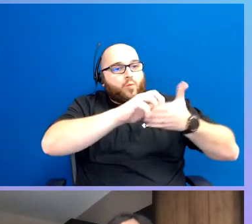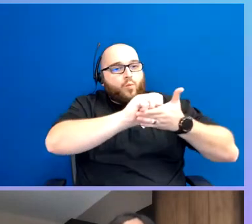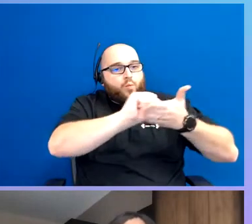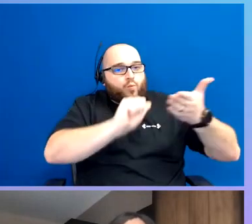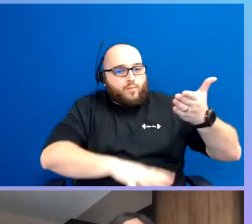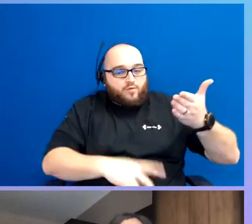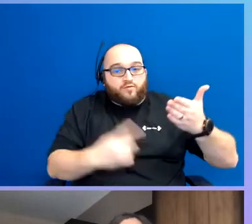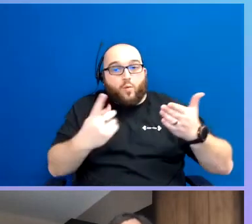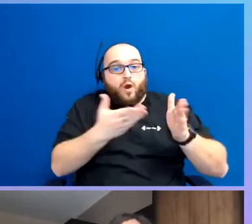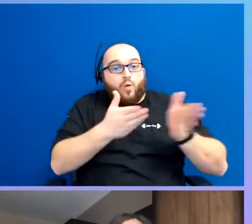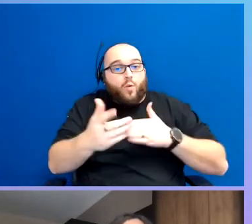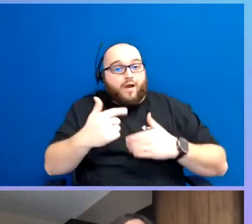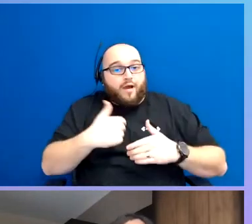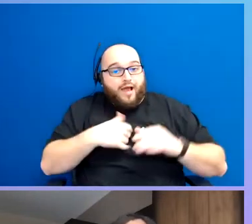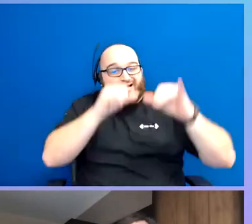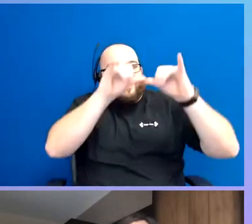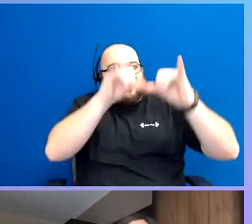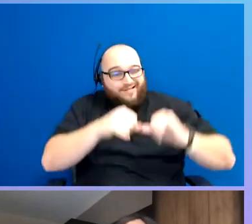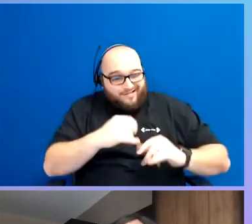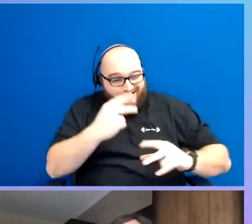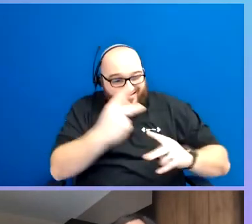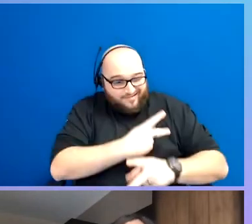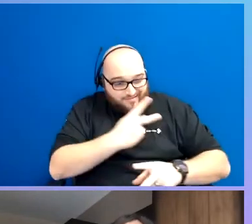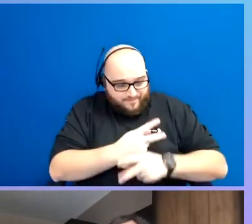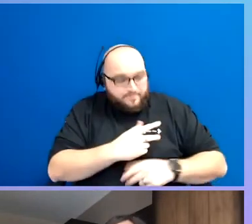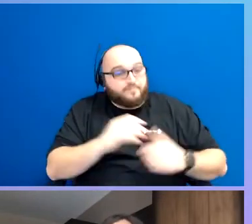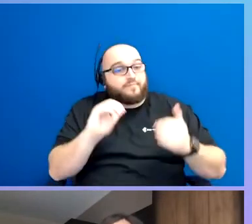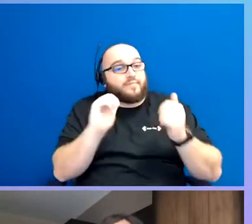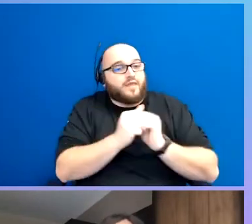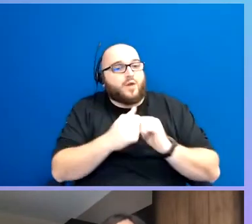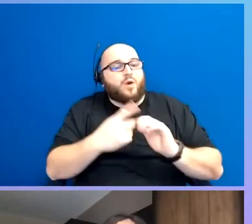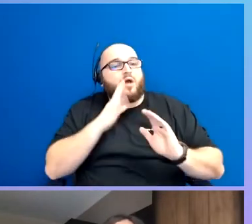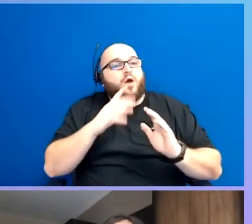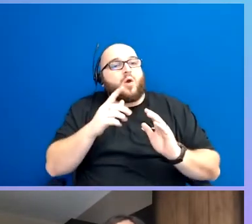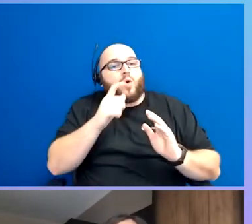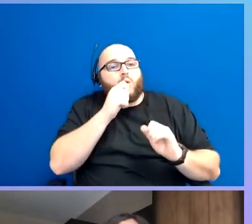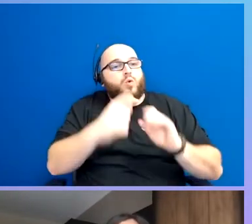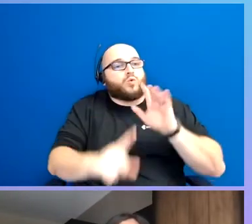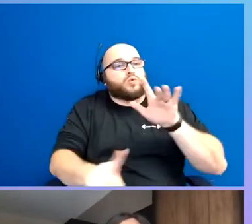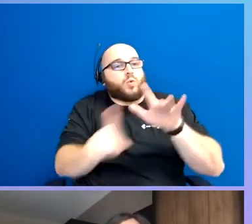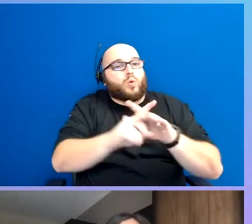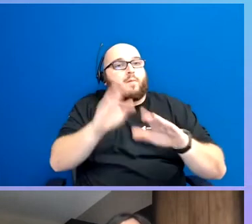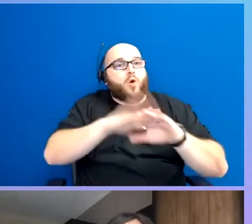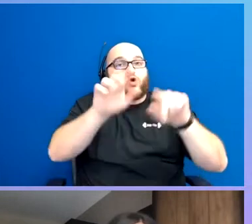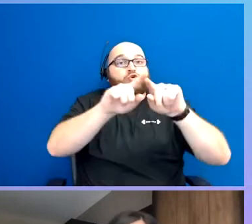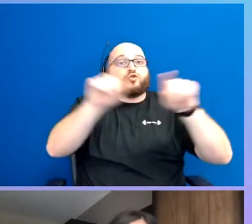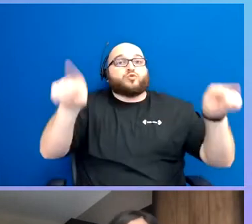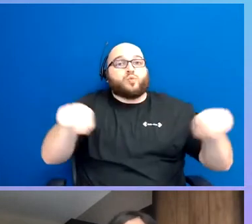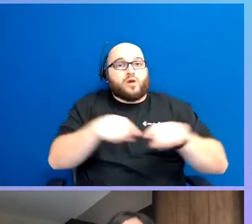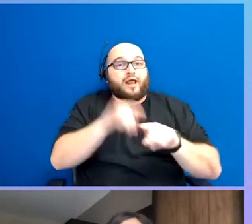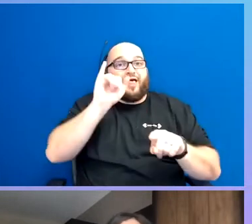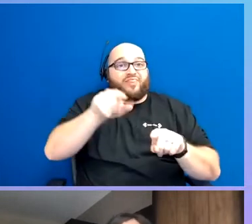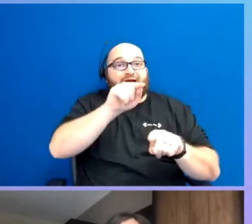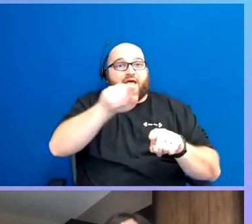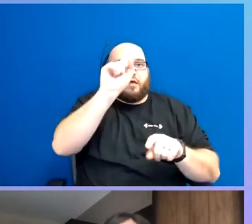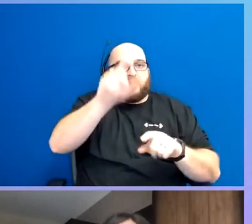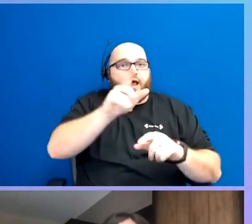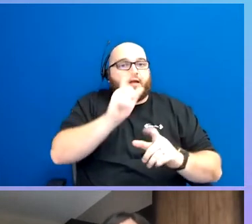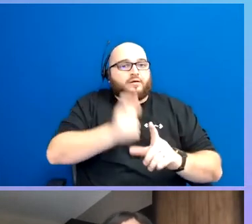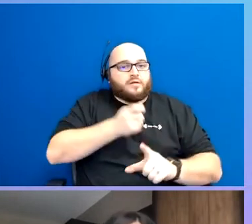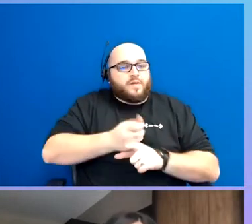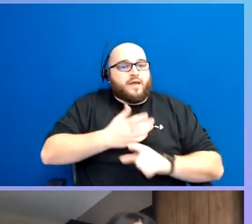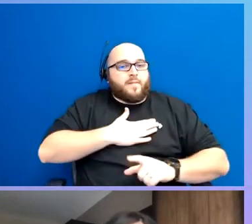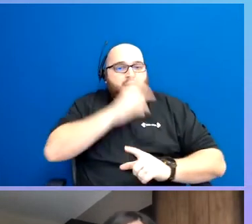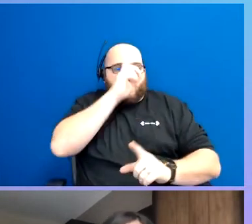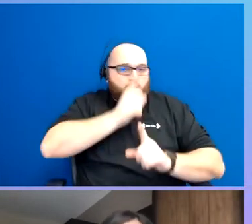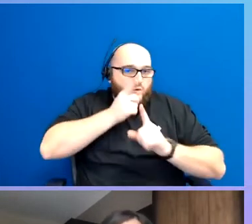measure this goal is by looking at representation on screen, which can directly impact the goal I'm trying to work